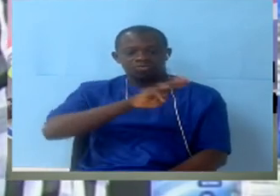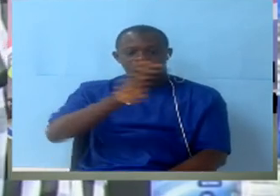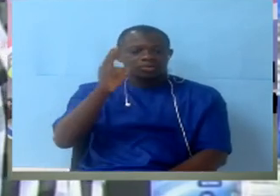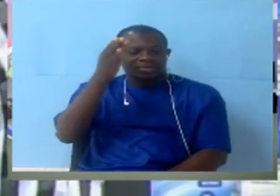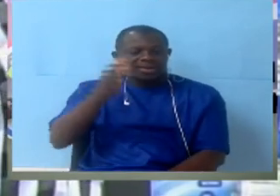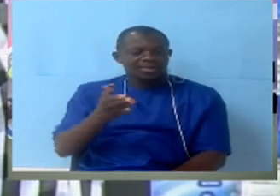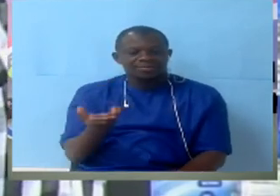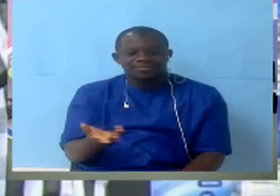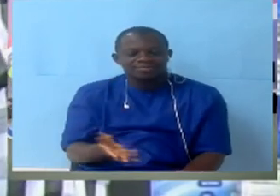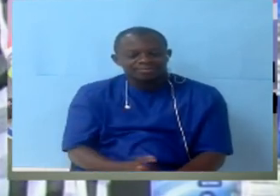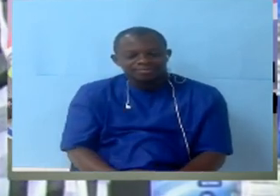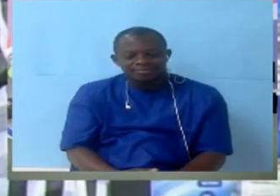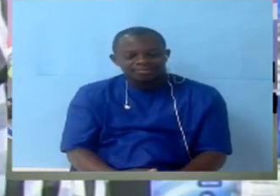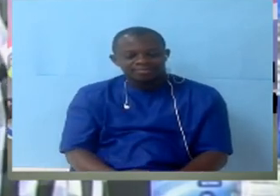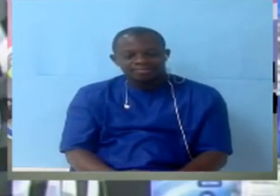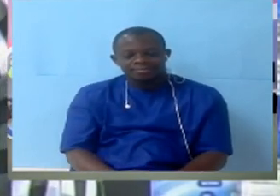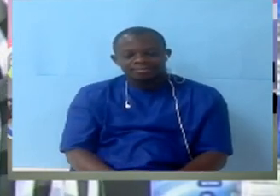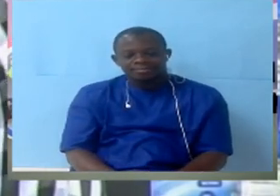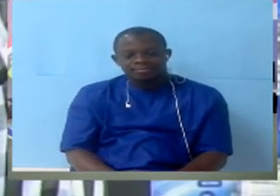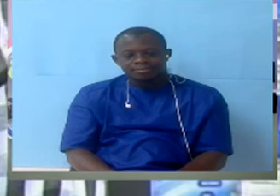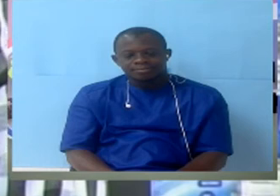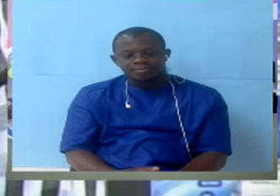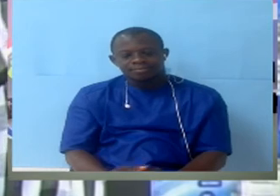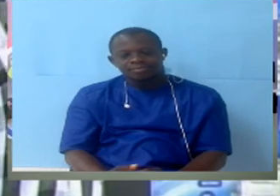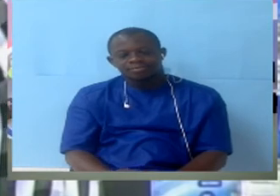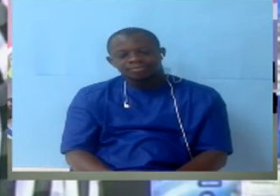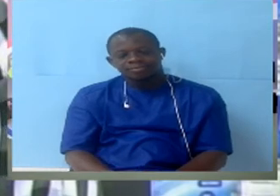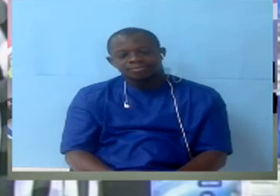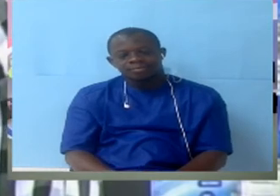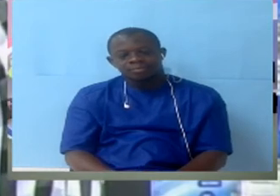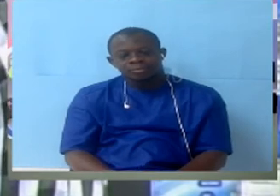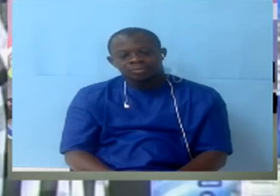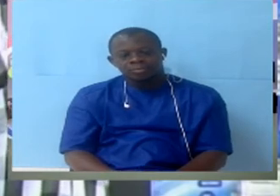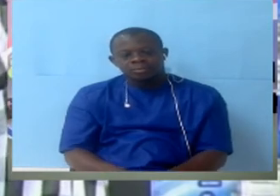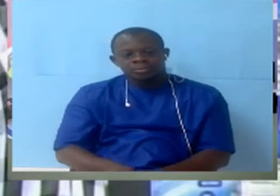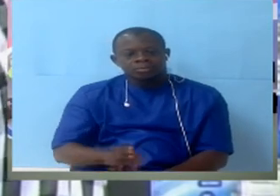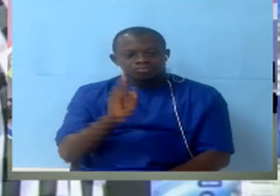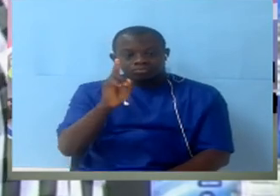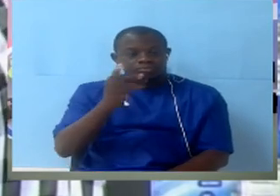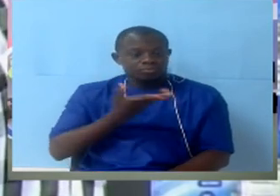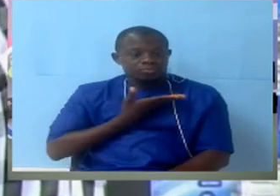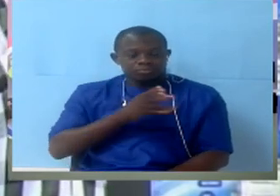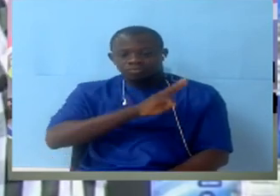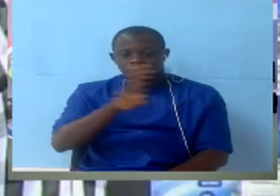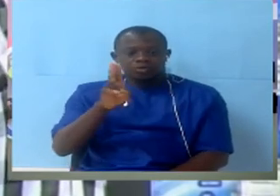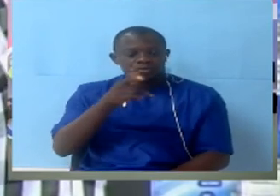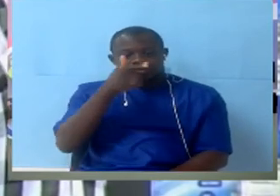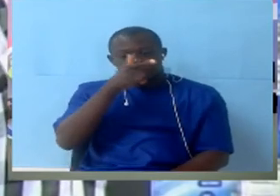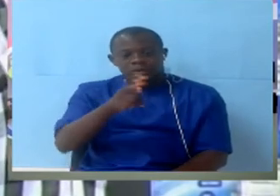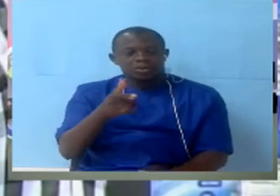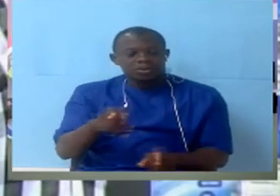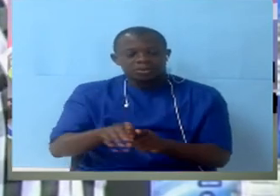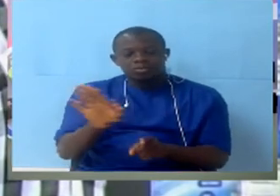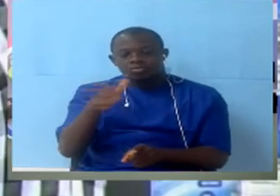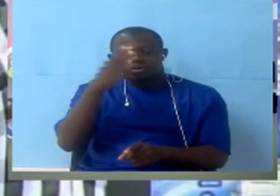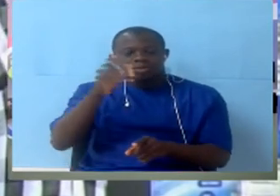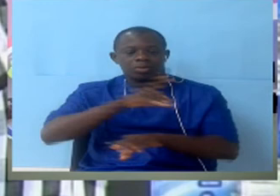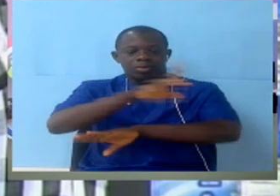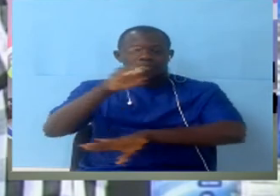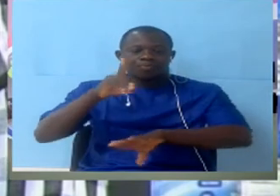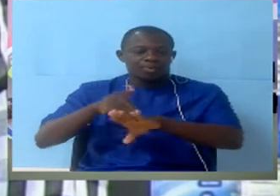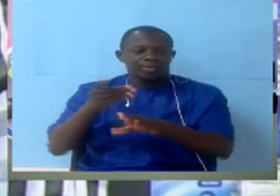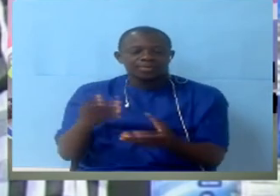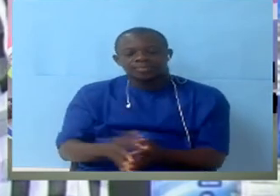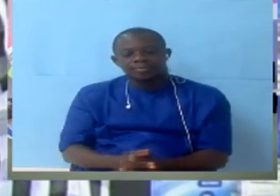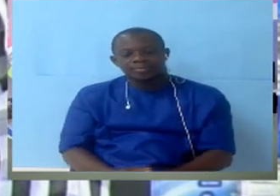it's not right, but man choice ro fanam pukra je do ko fanam, but we had no choice about going to that place because